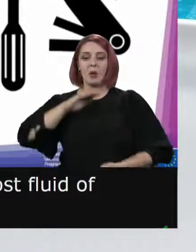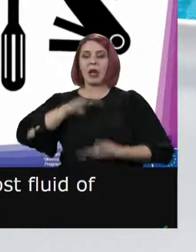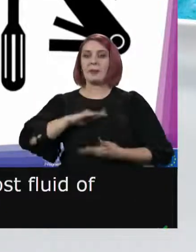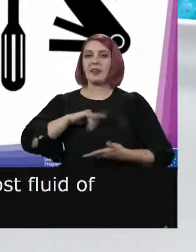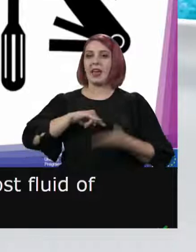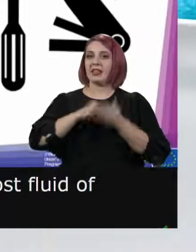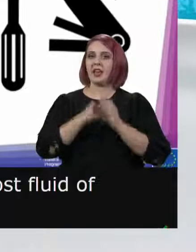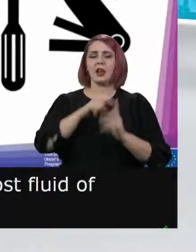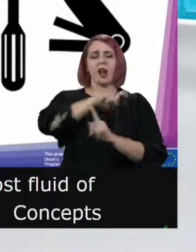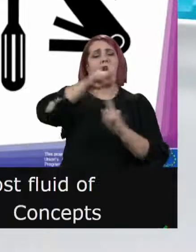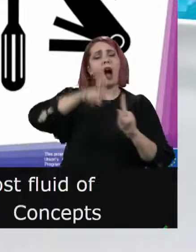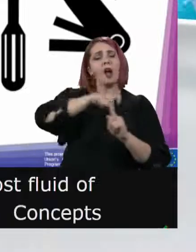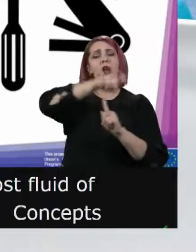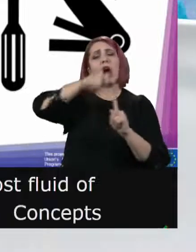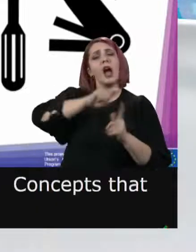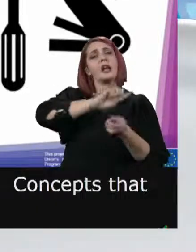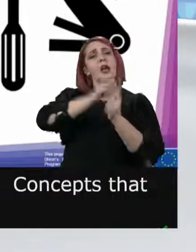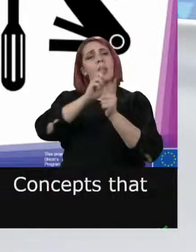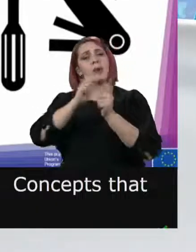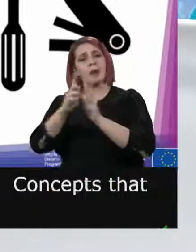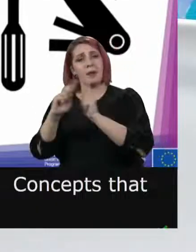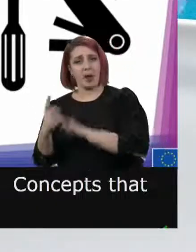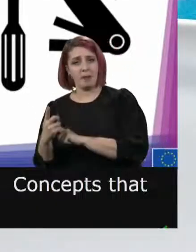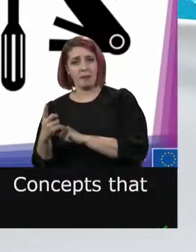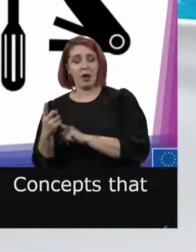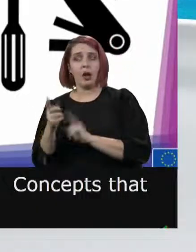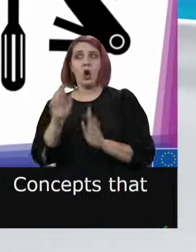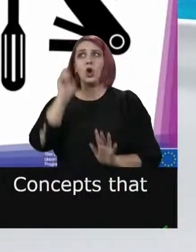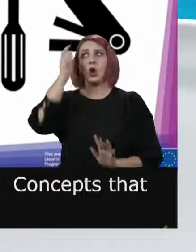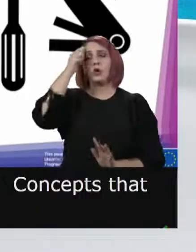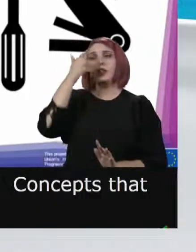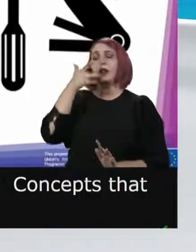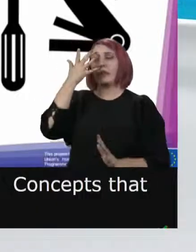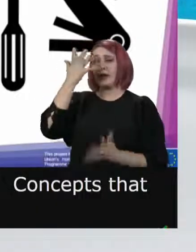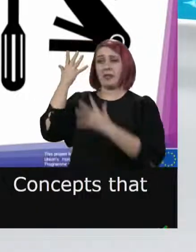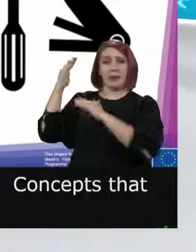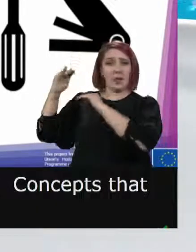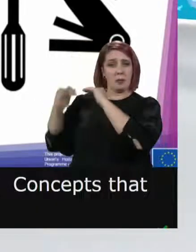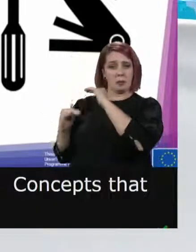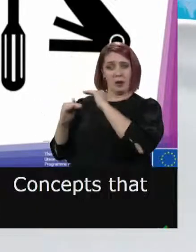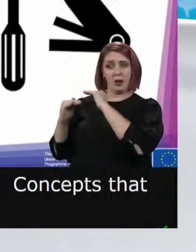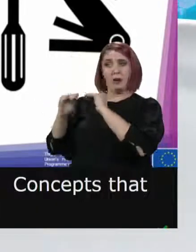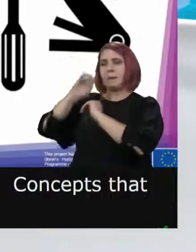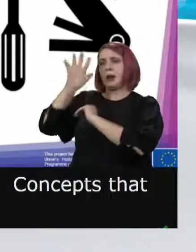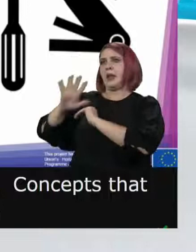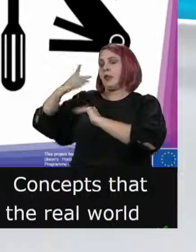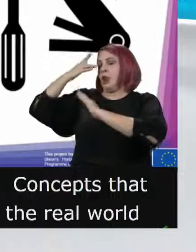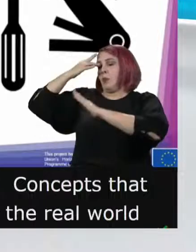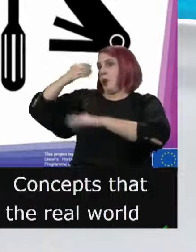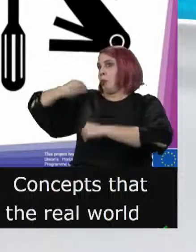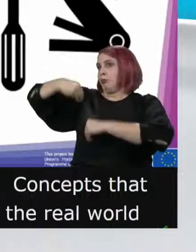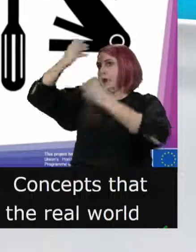Concepts that were science fiction less than a decade ago are in the real world being tested today.